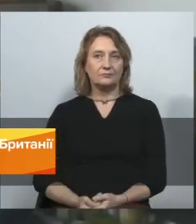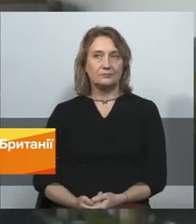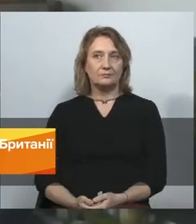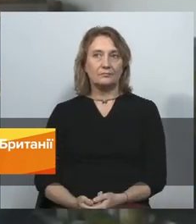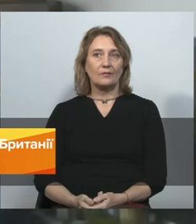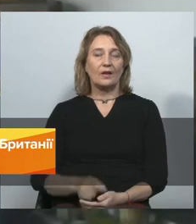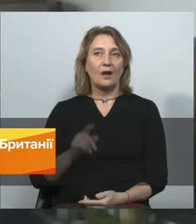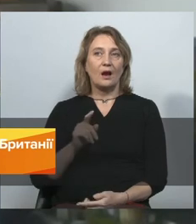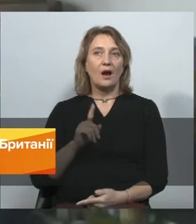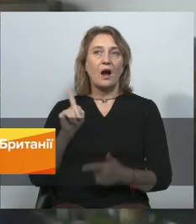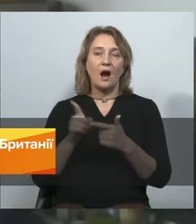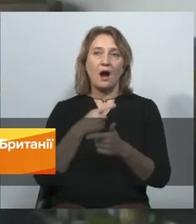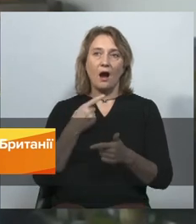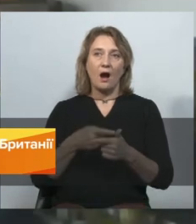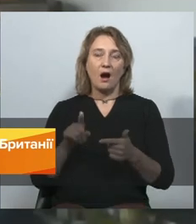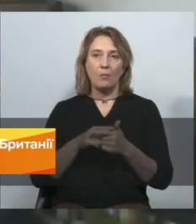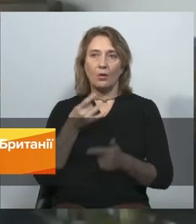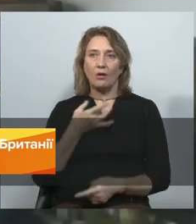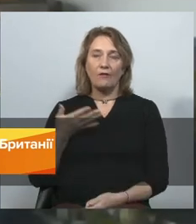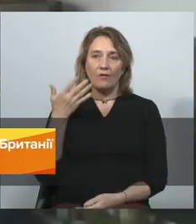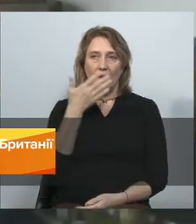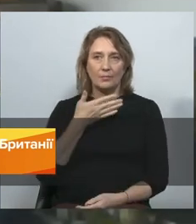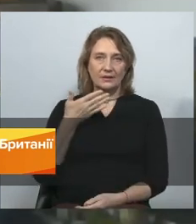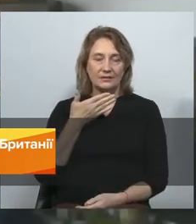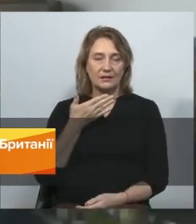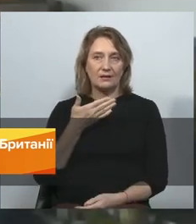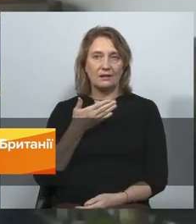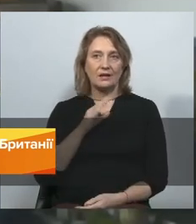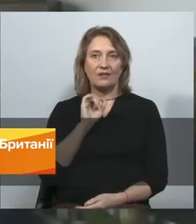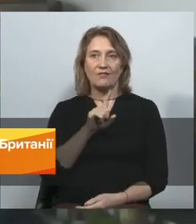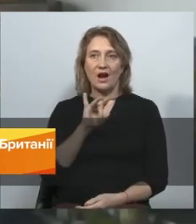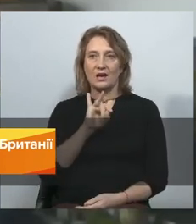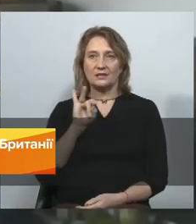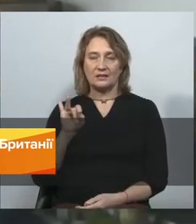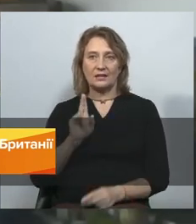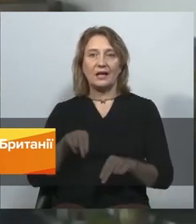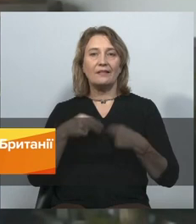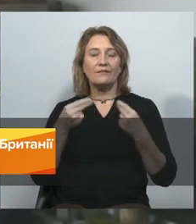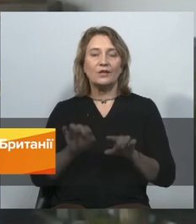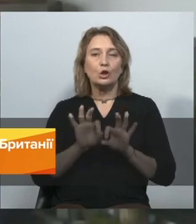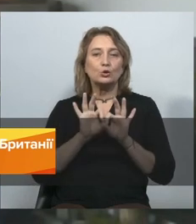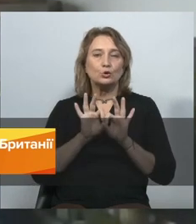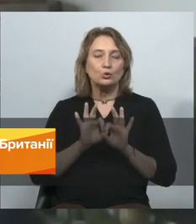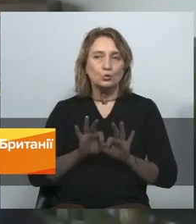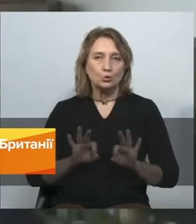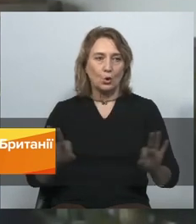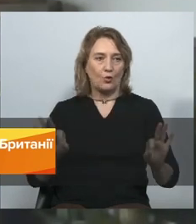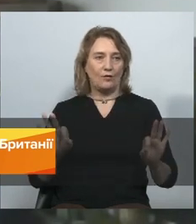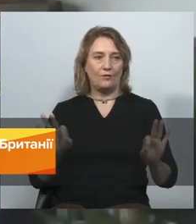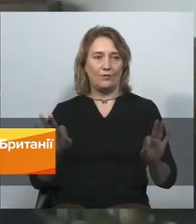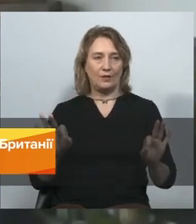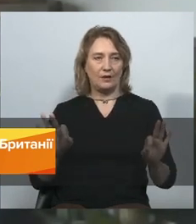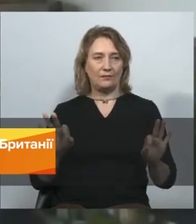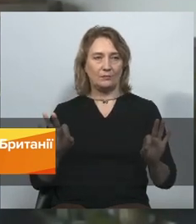Africa, in East Asia. And so I think gamification provides an excellent solution to